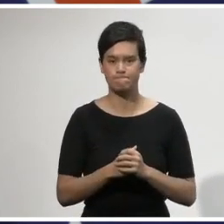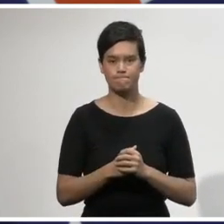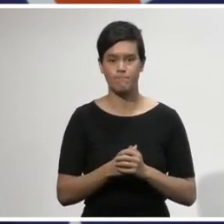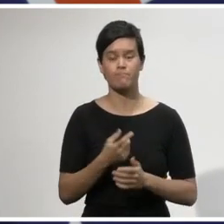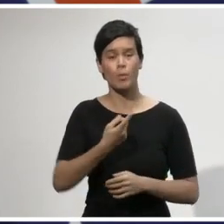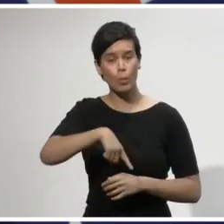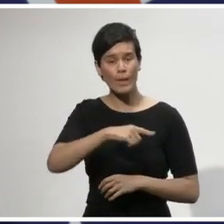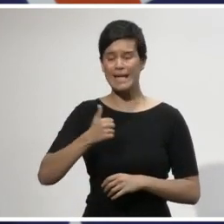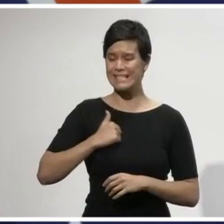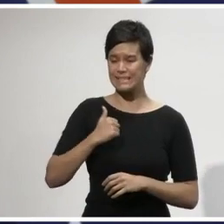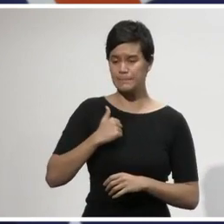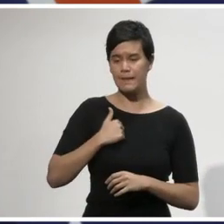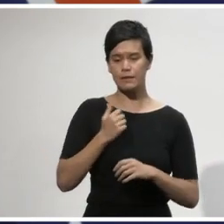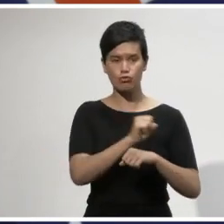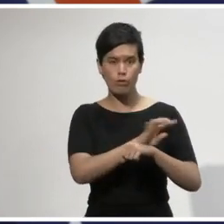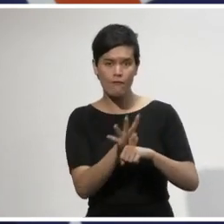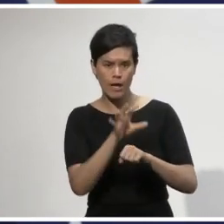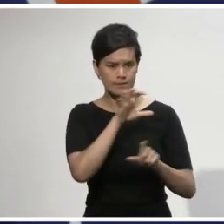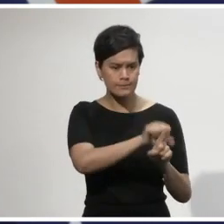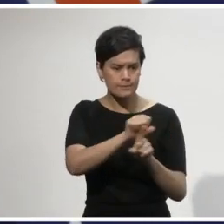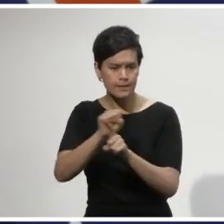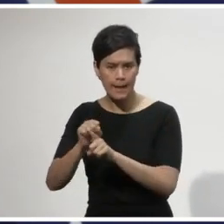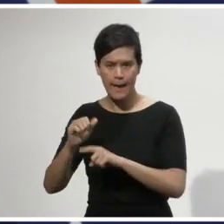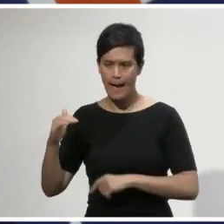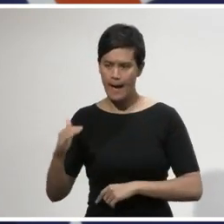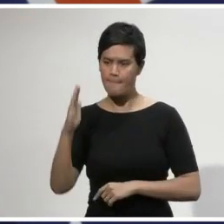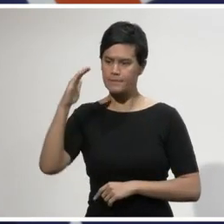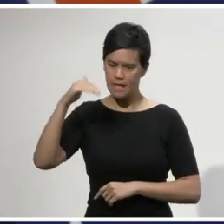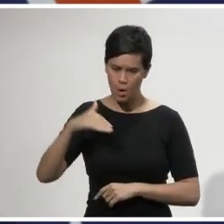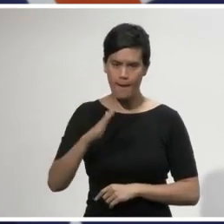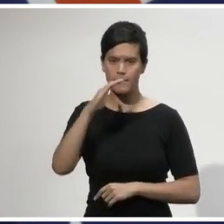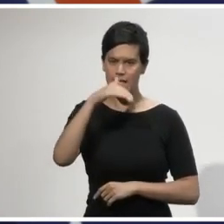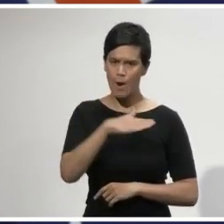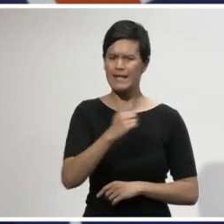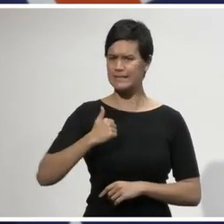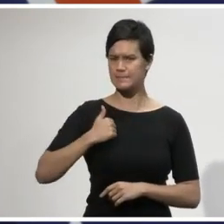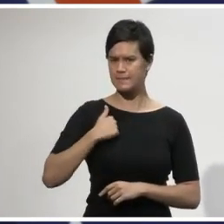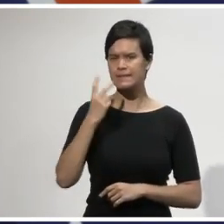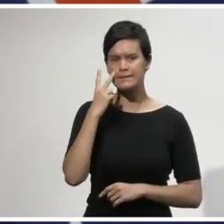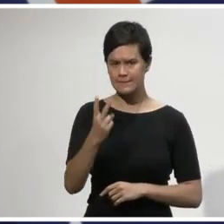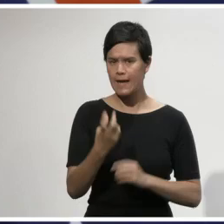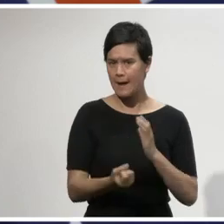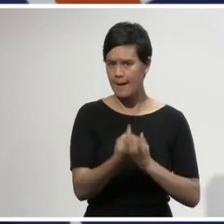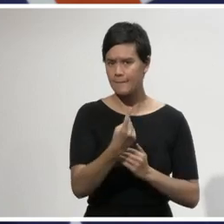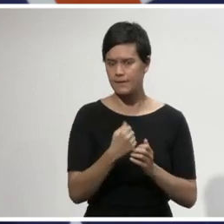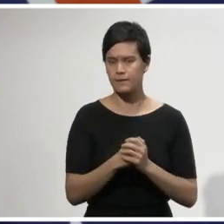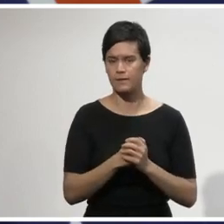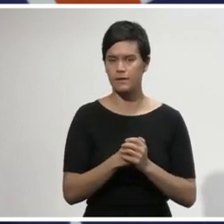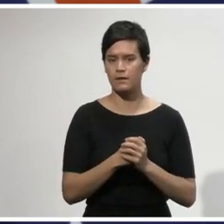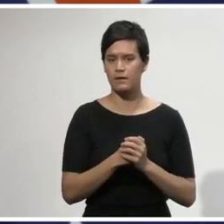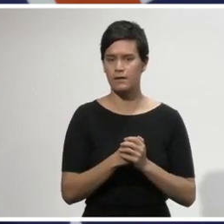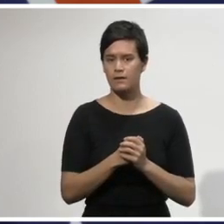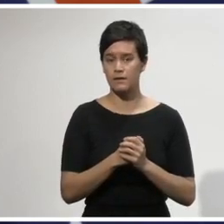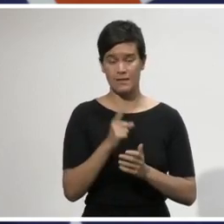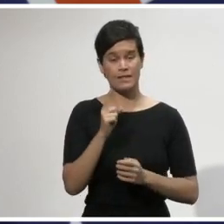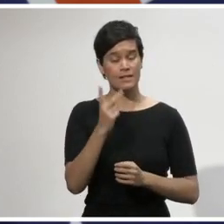go up and down in the immediate short term. What I can say is that the increase that we've seen have been